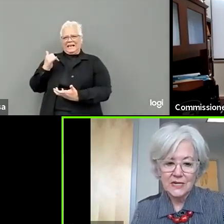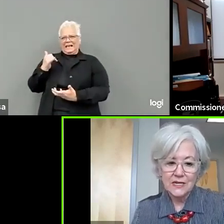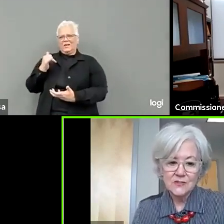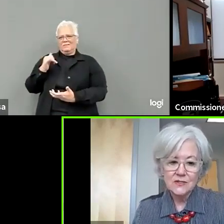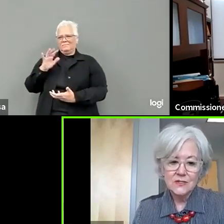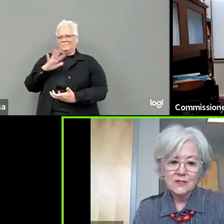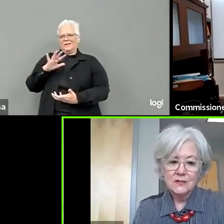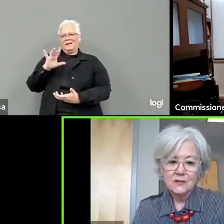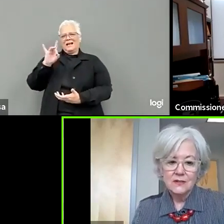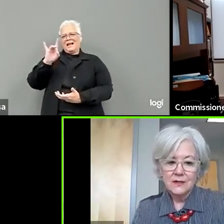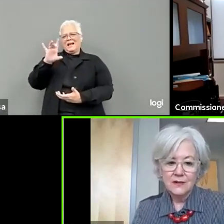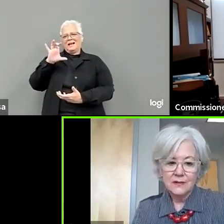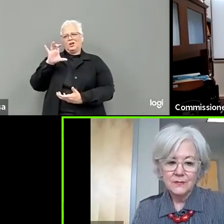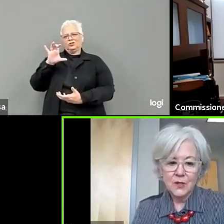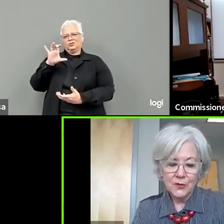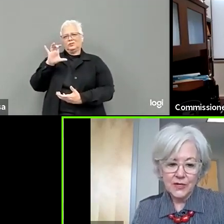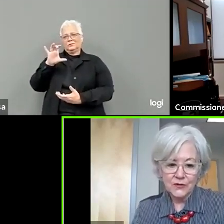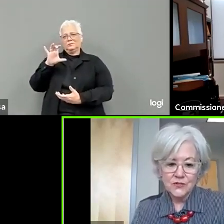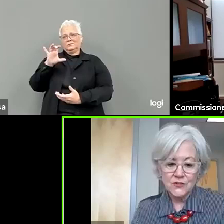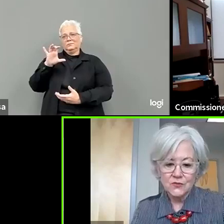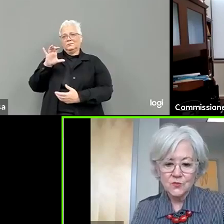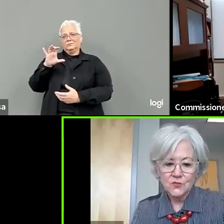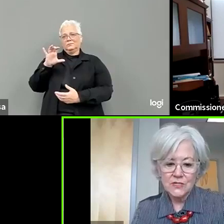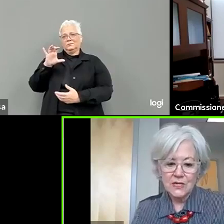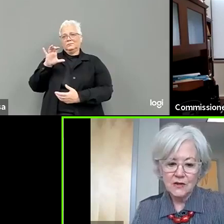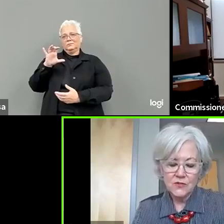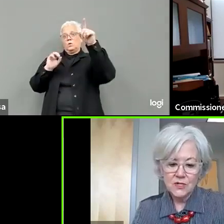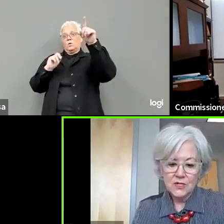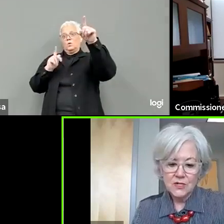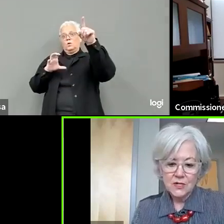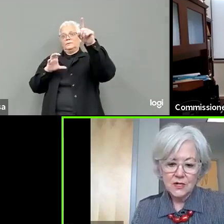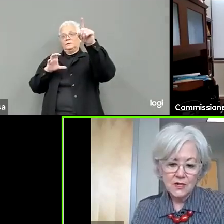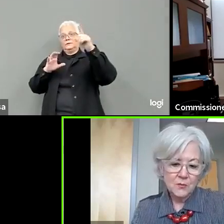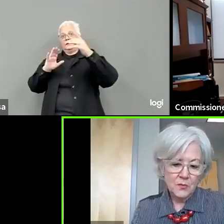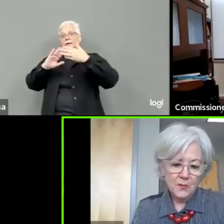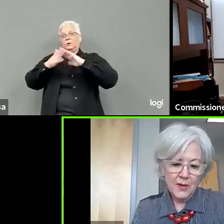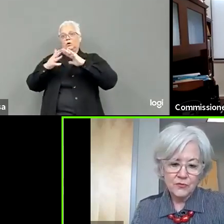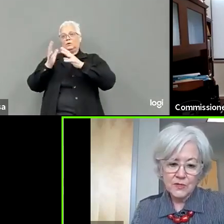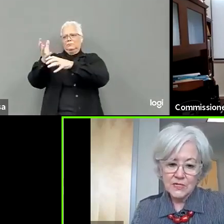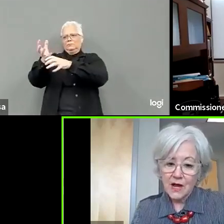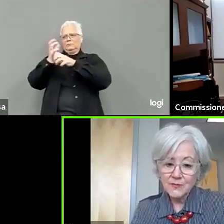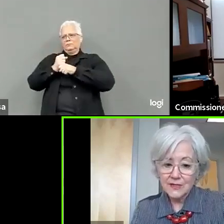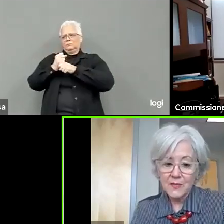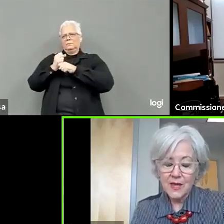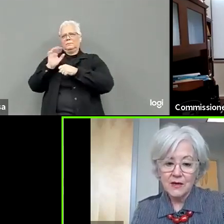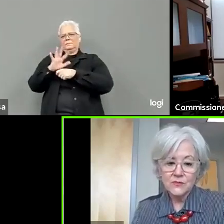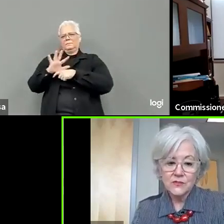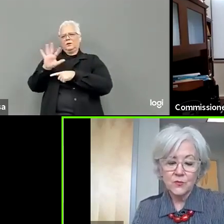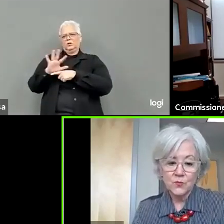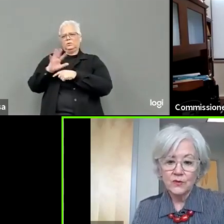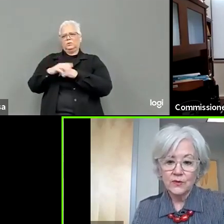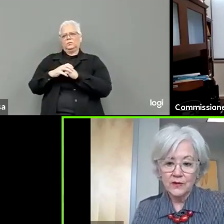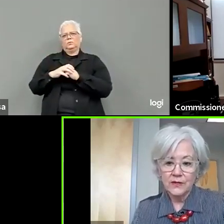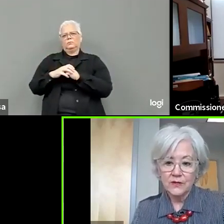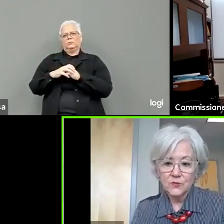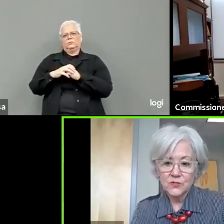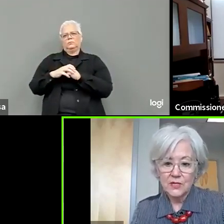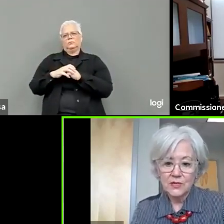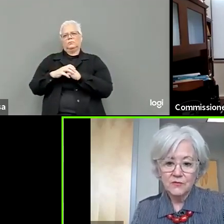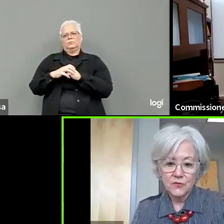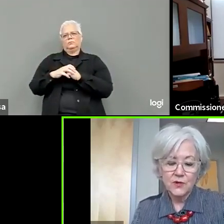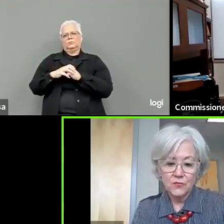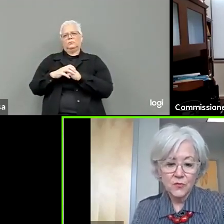Oklahoma City's community health centers received about three times that amount. Some of the rural